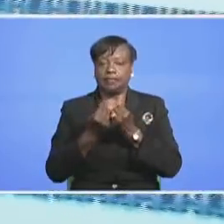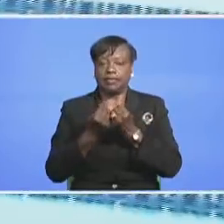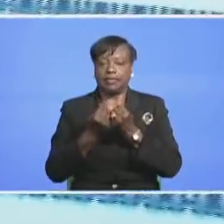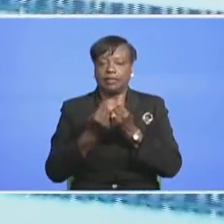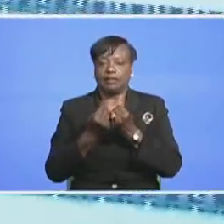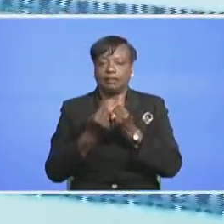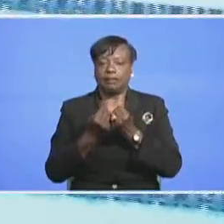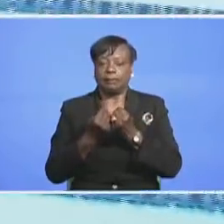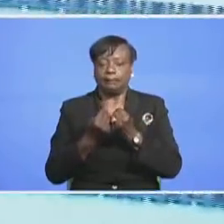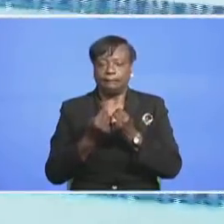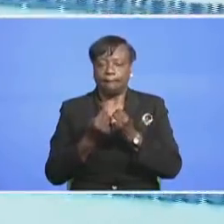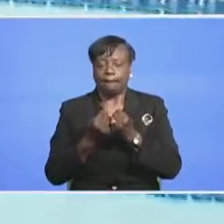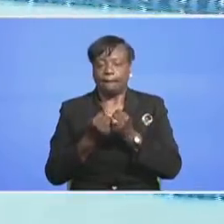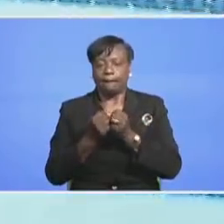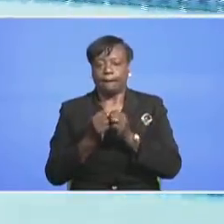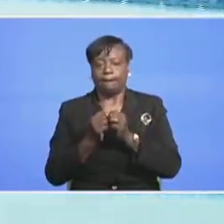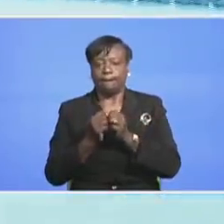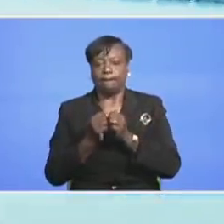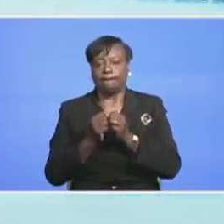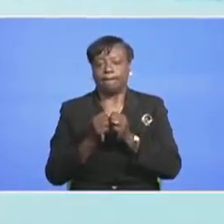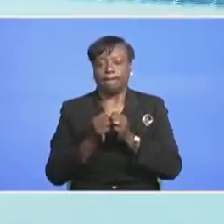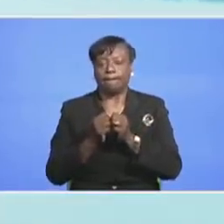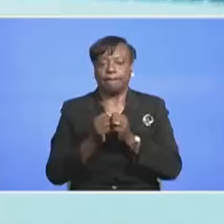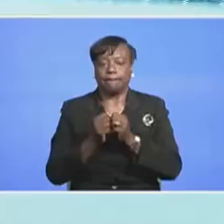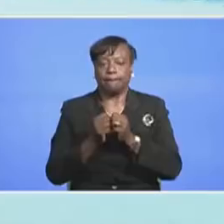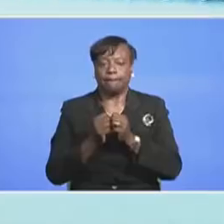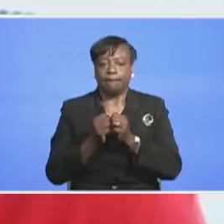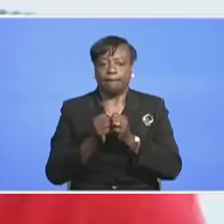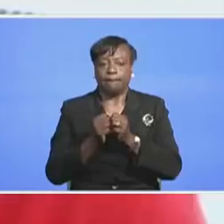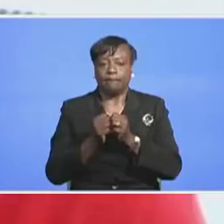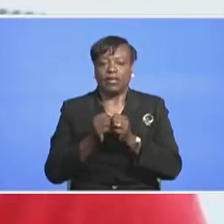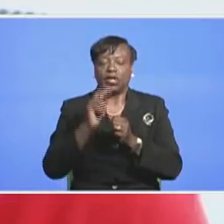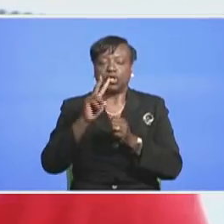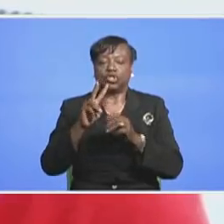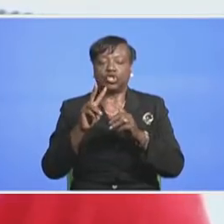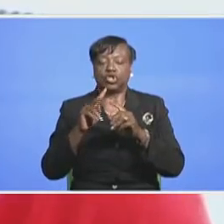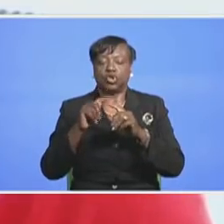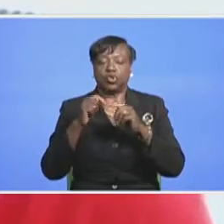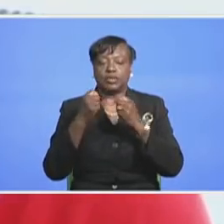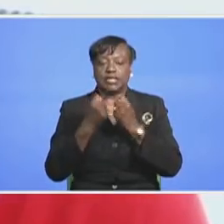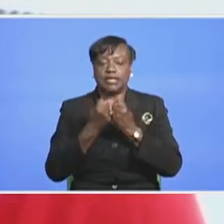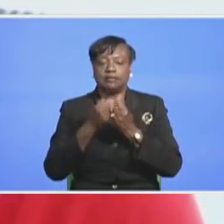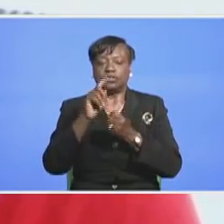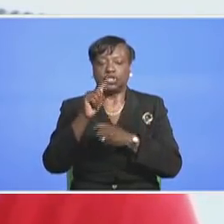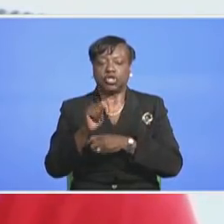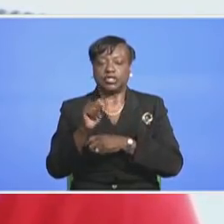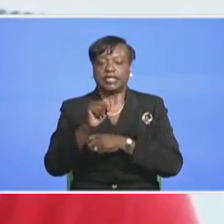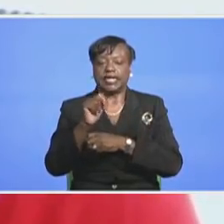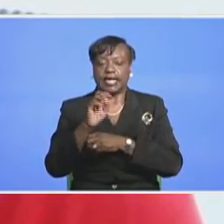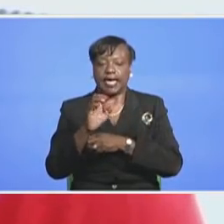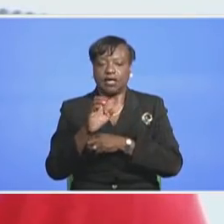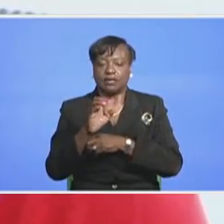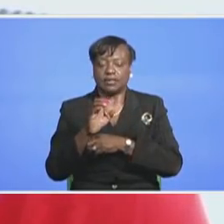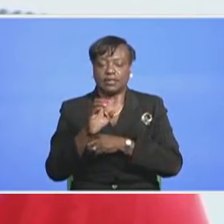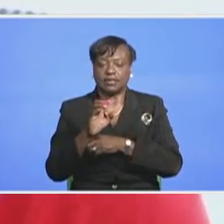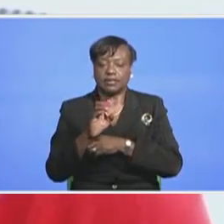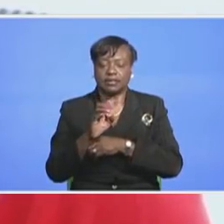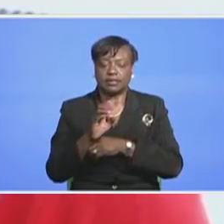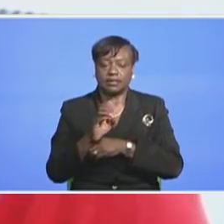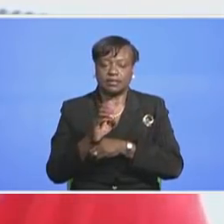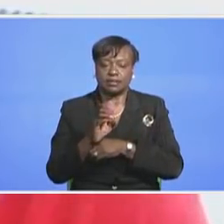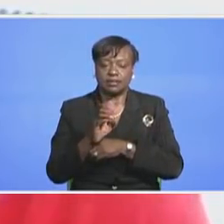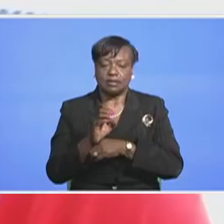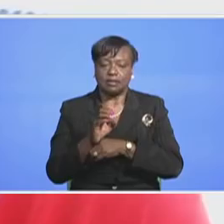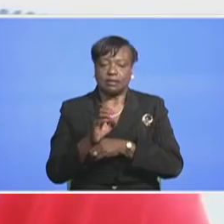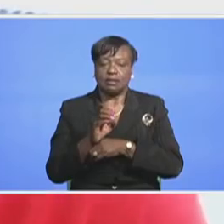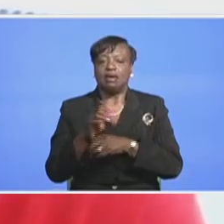their first meet was a success. We have 2 teams in from Turks and Caicos. The stands are packed with our spectators.